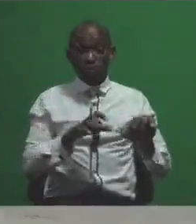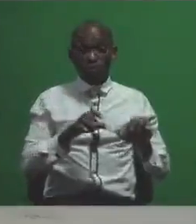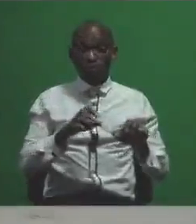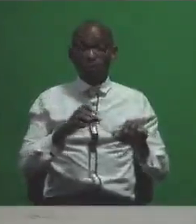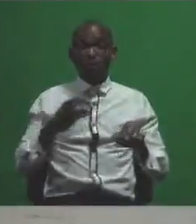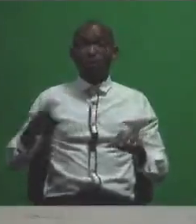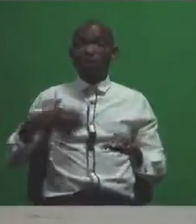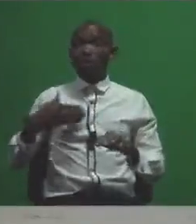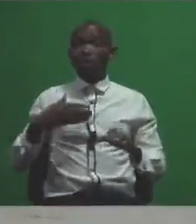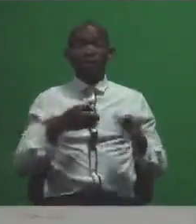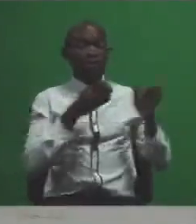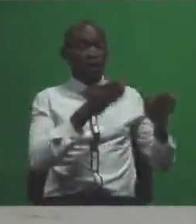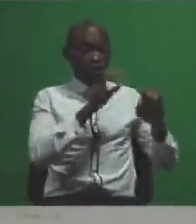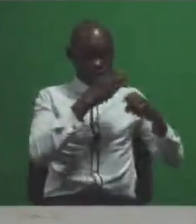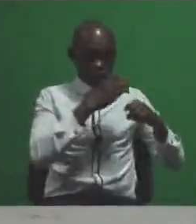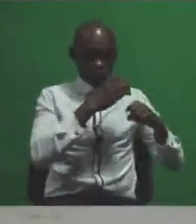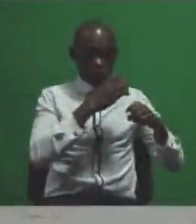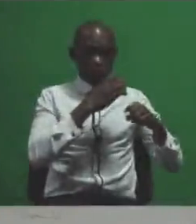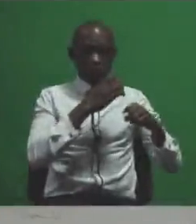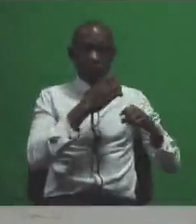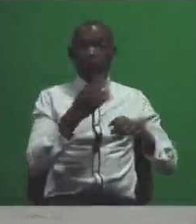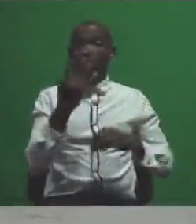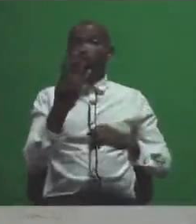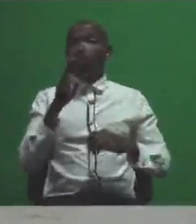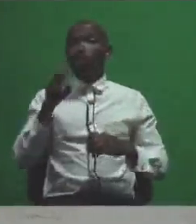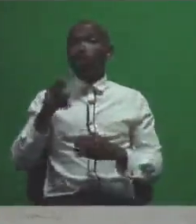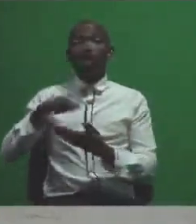have about 4 or more.